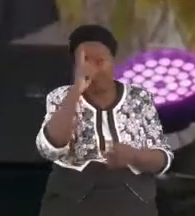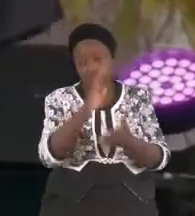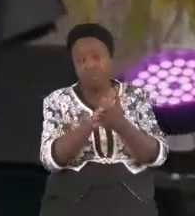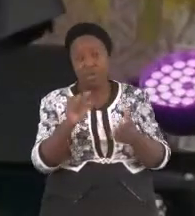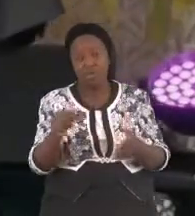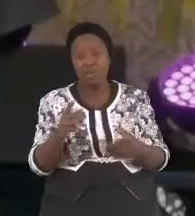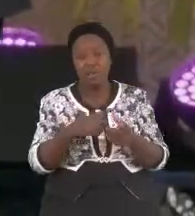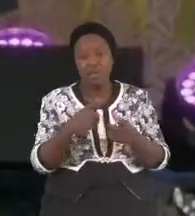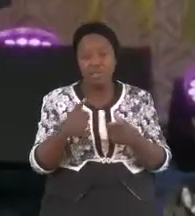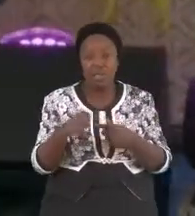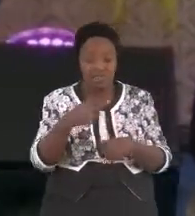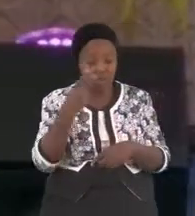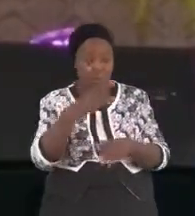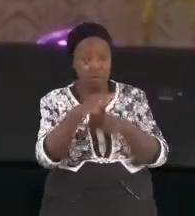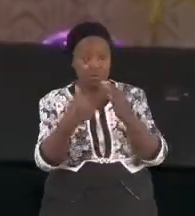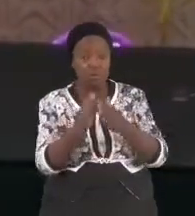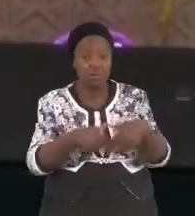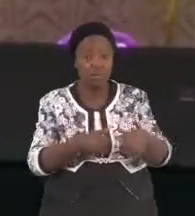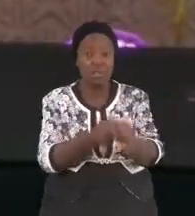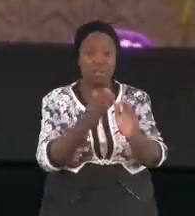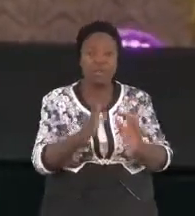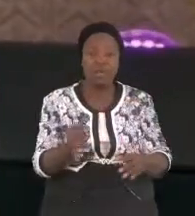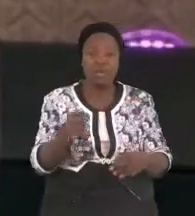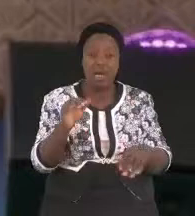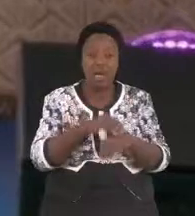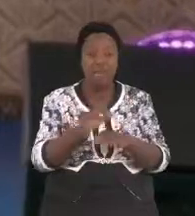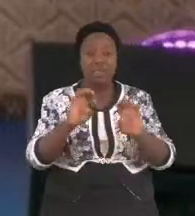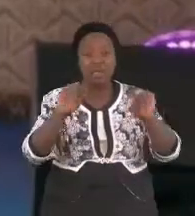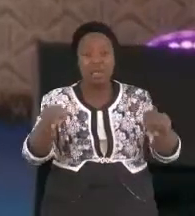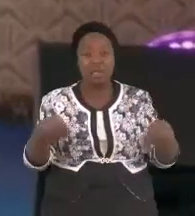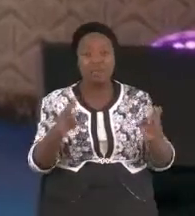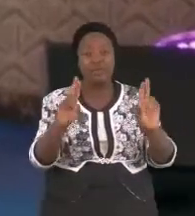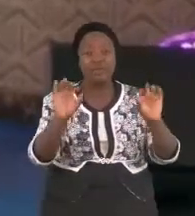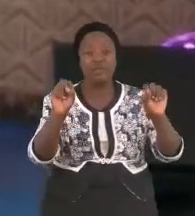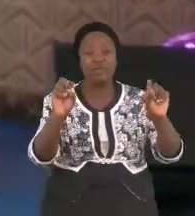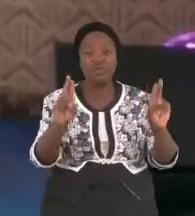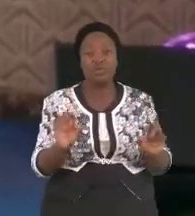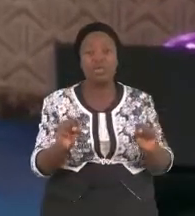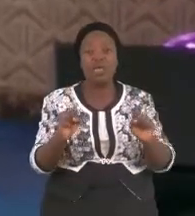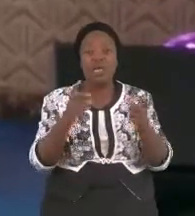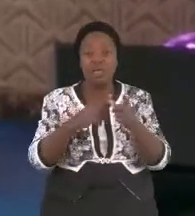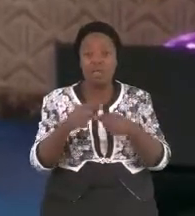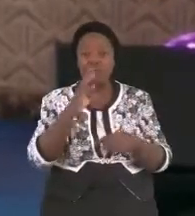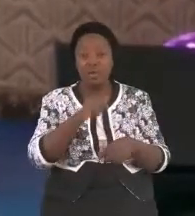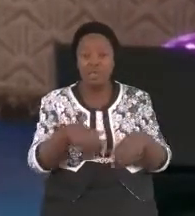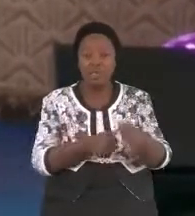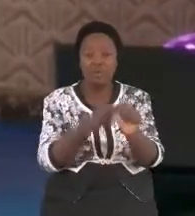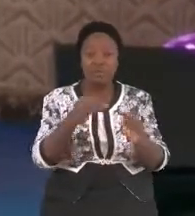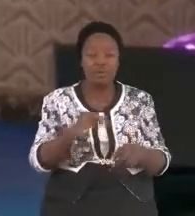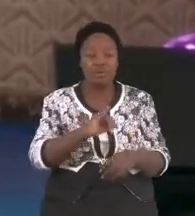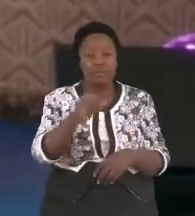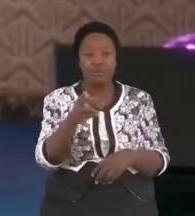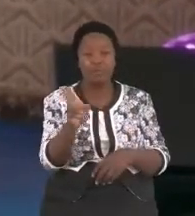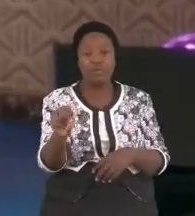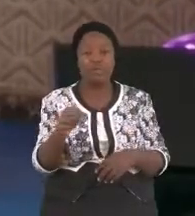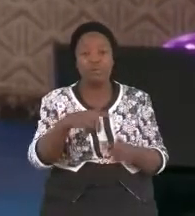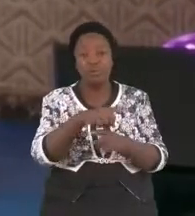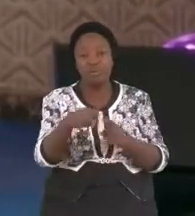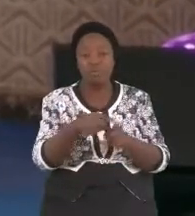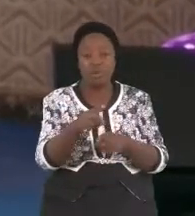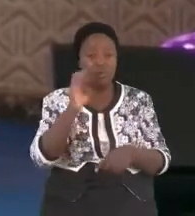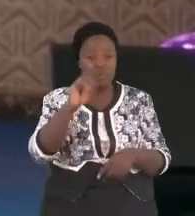those disciples at Ephesus. They were disciples of John when he was still alive.